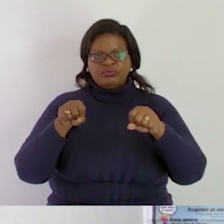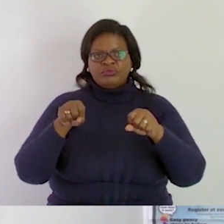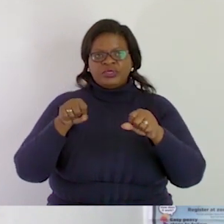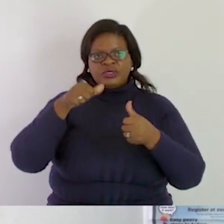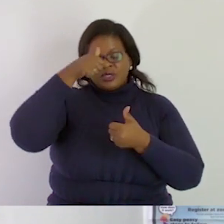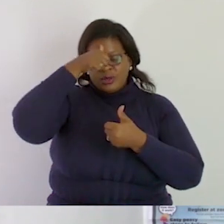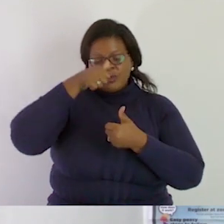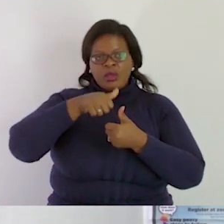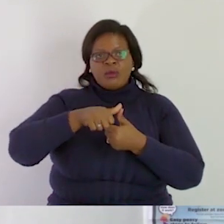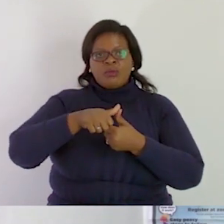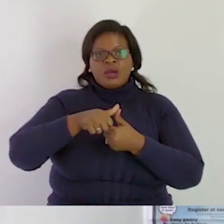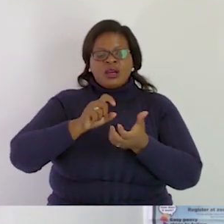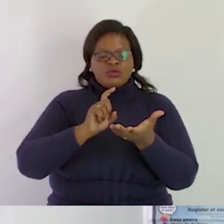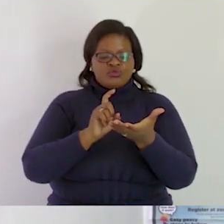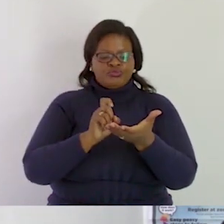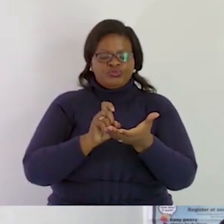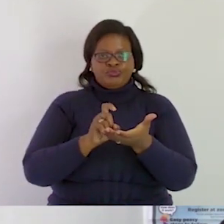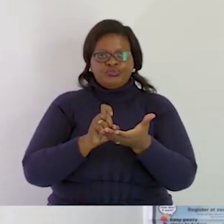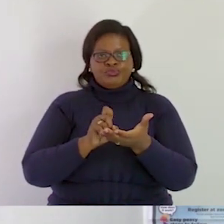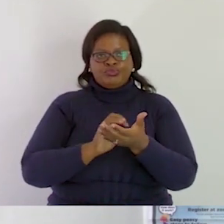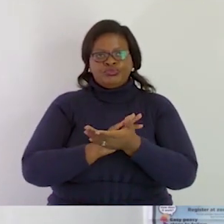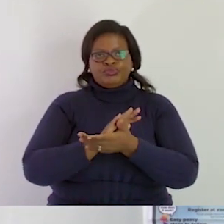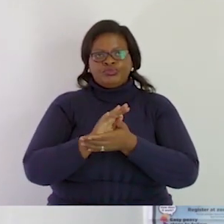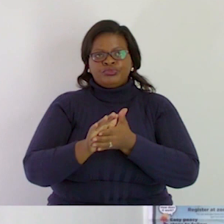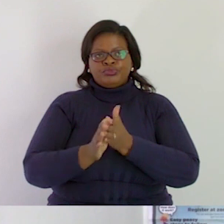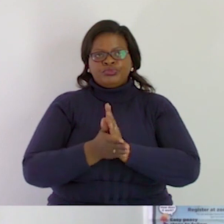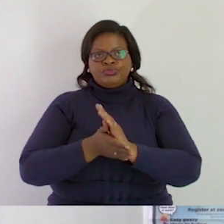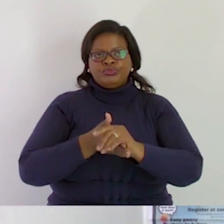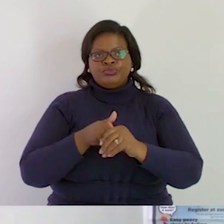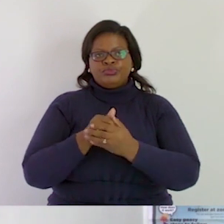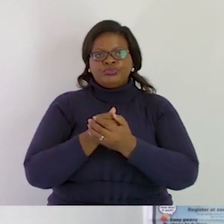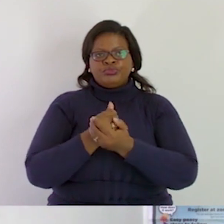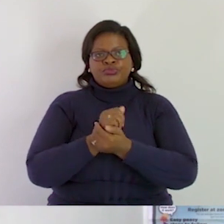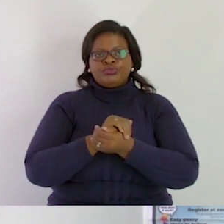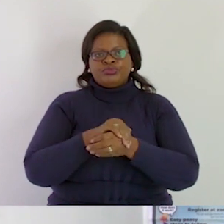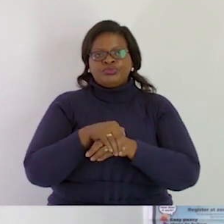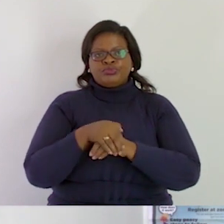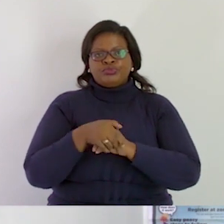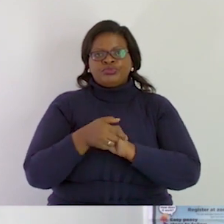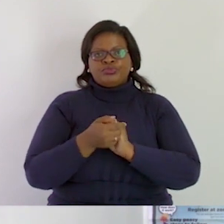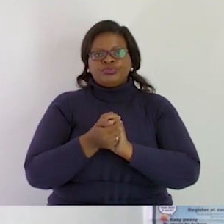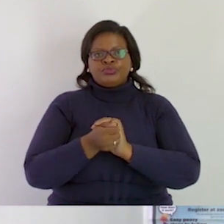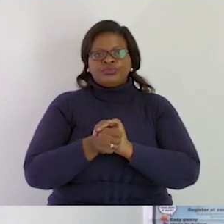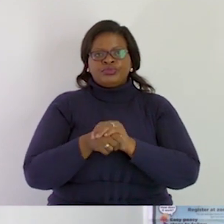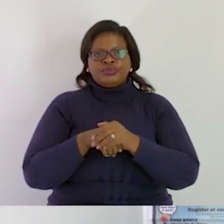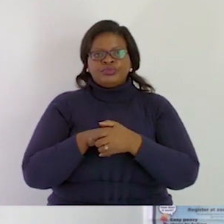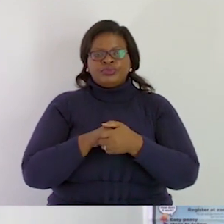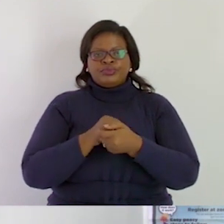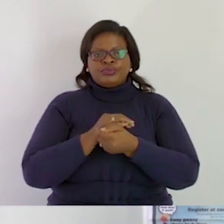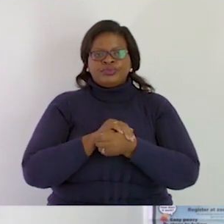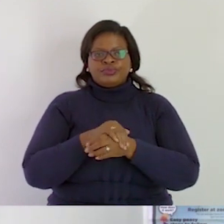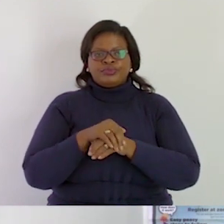ourselves and remember to sanitize. Make sure your whole hand is